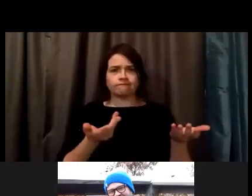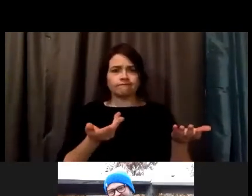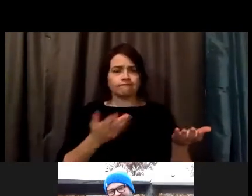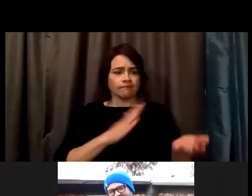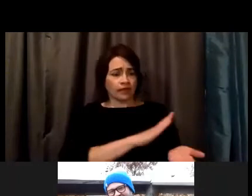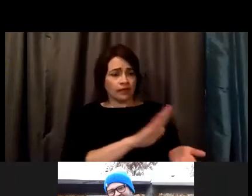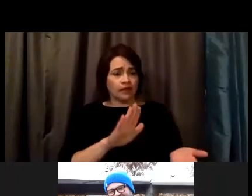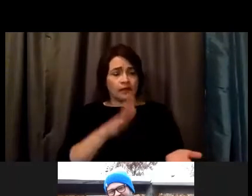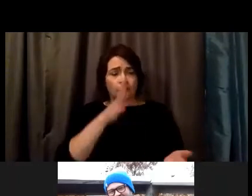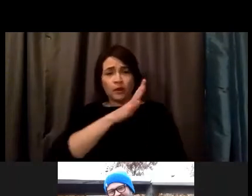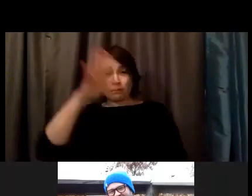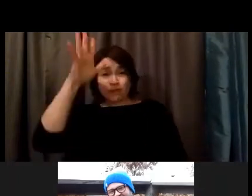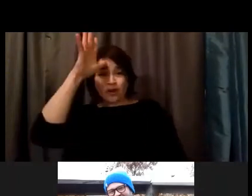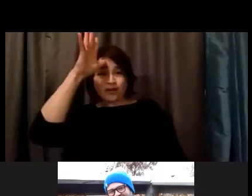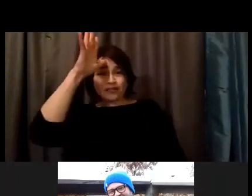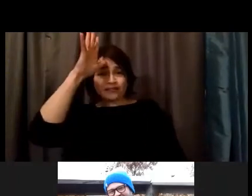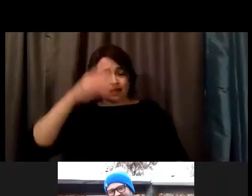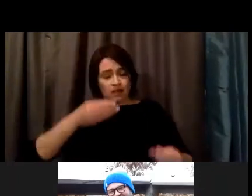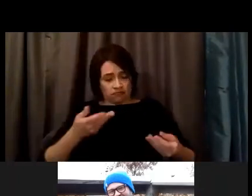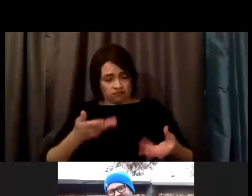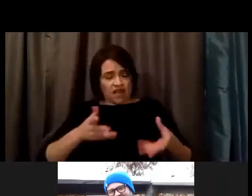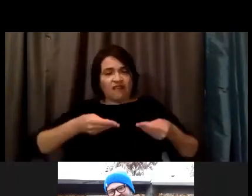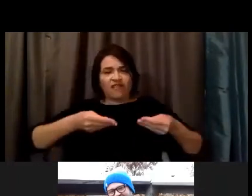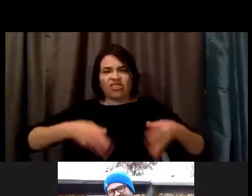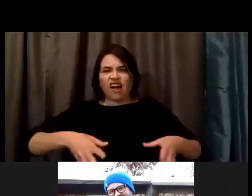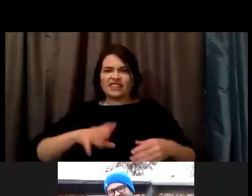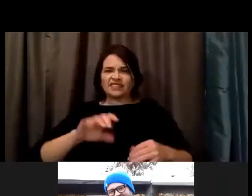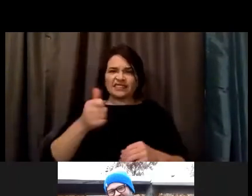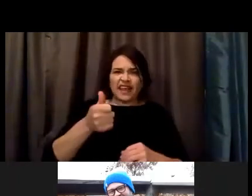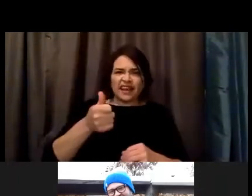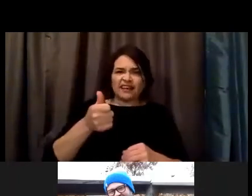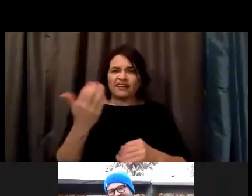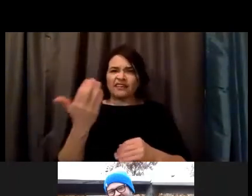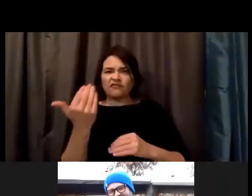lives didn't have the opportunity